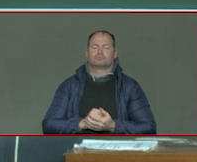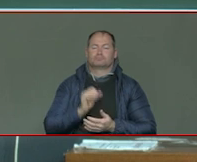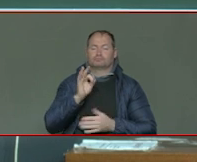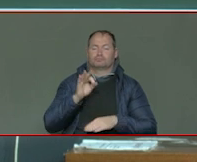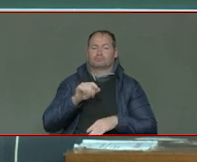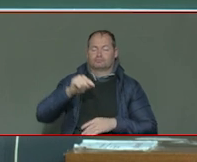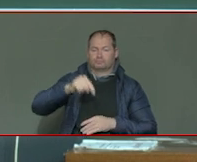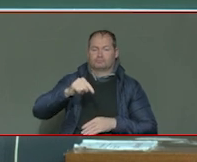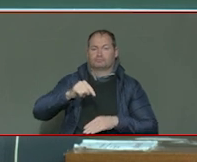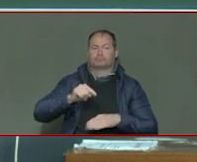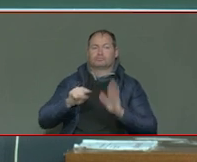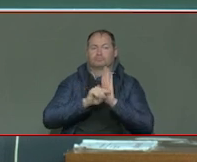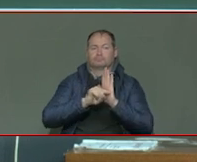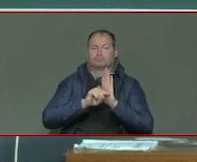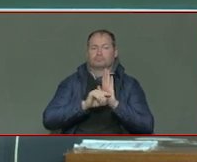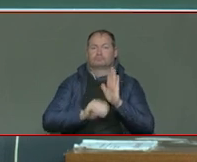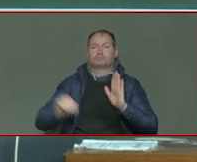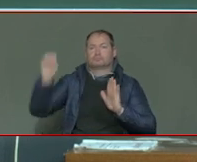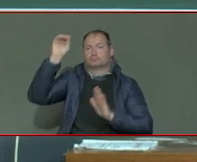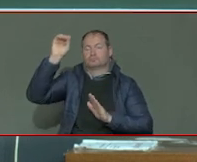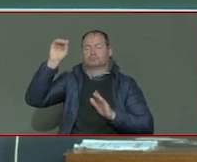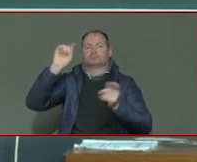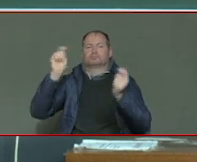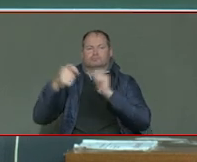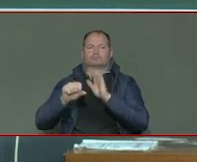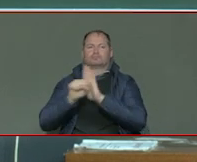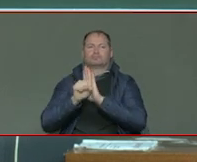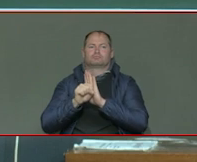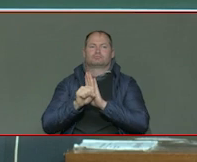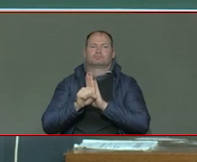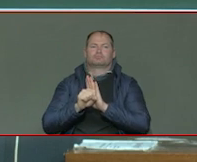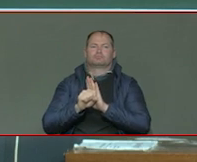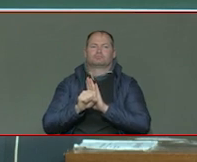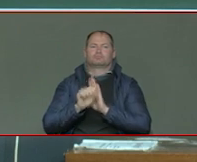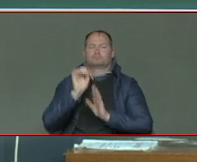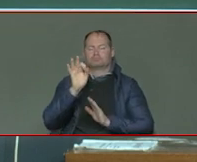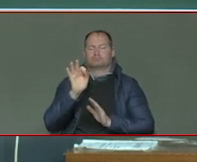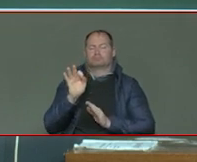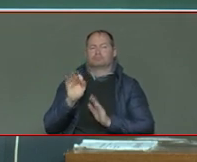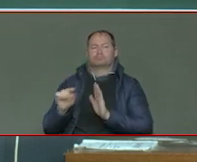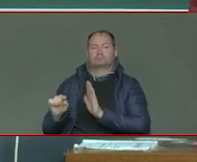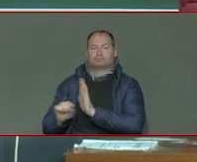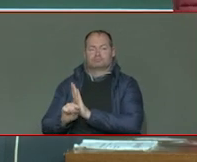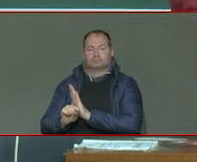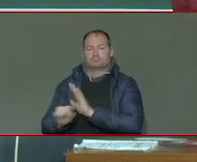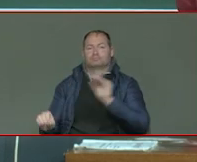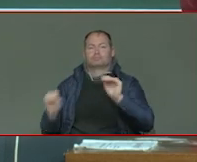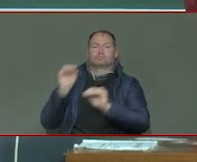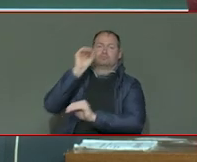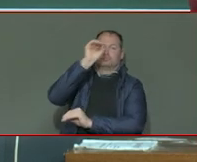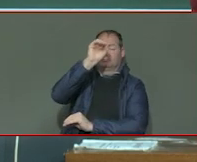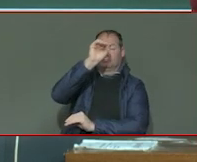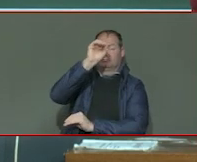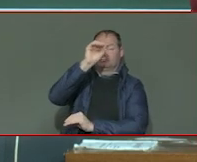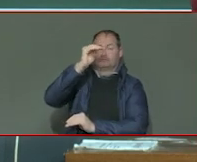and I take it to the top, I change the sign. If it's negative at the bottom and I take it to the top, I change the sign. Are you